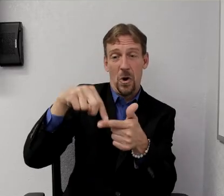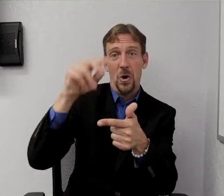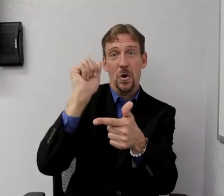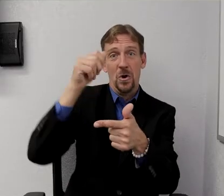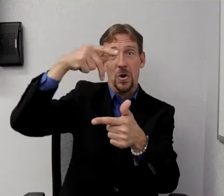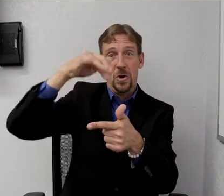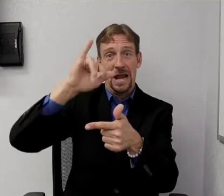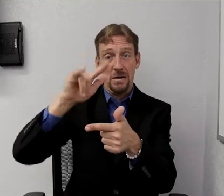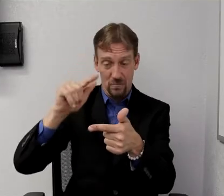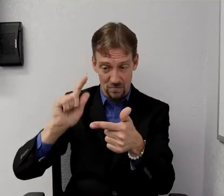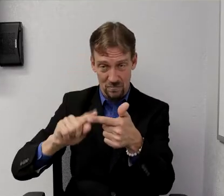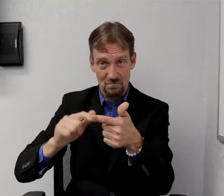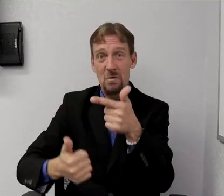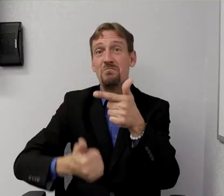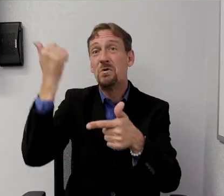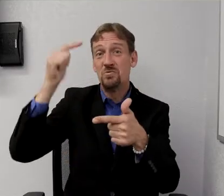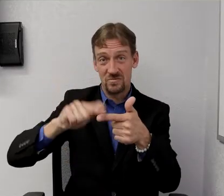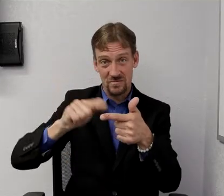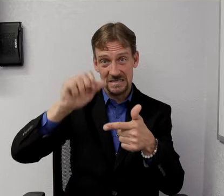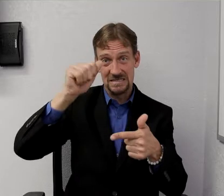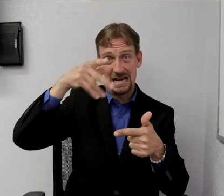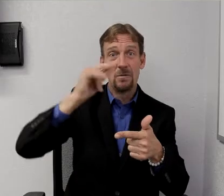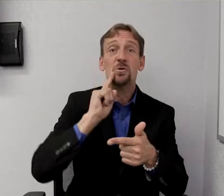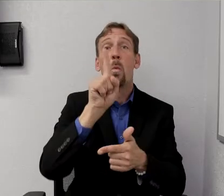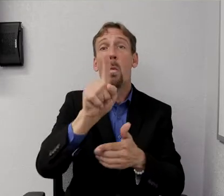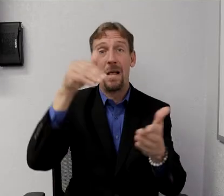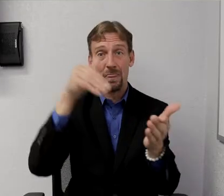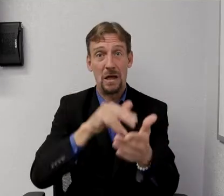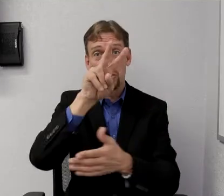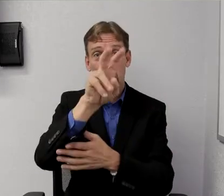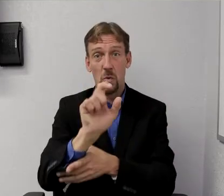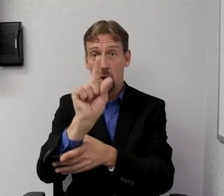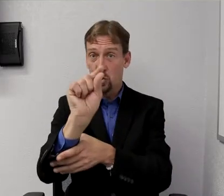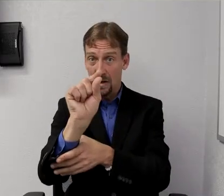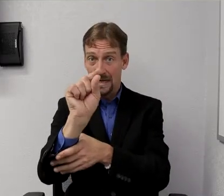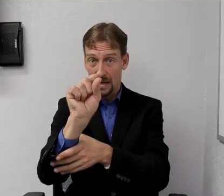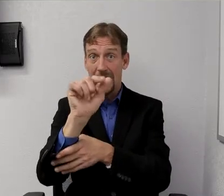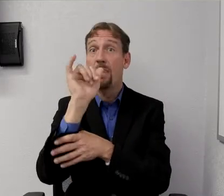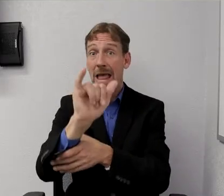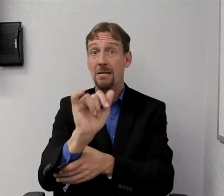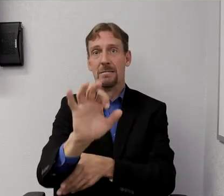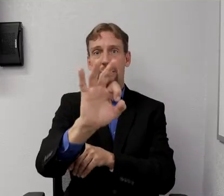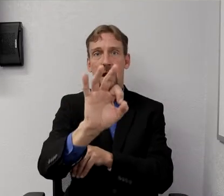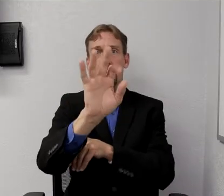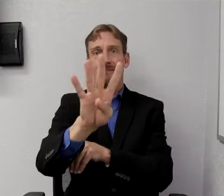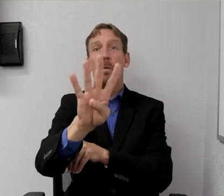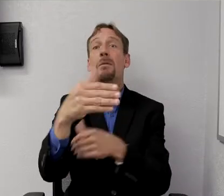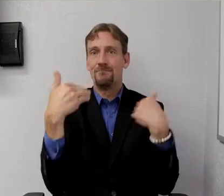or obviously April, the bulk of it. So 1,220, of which 94 have tested